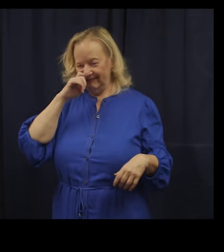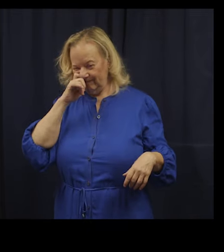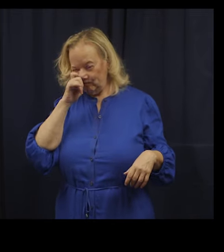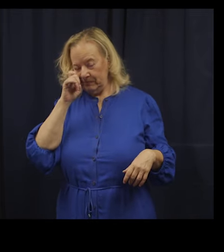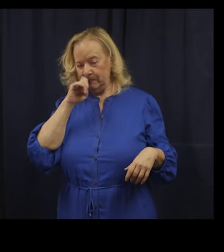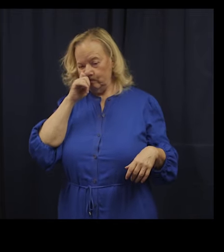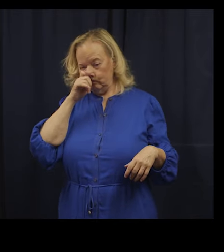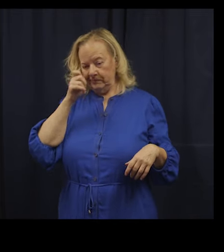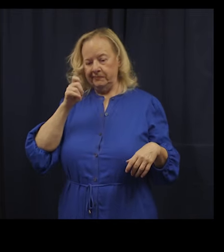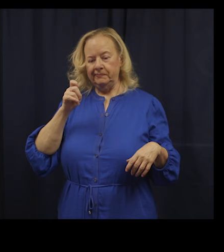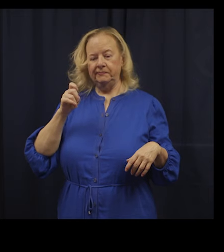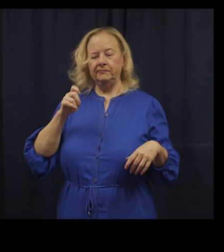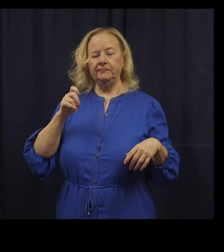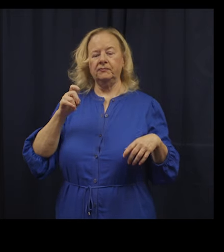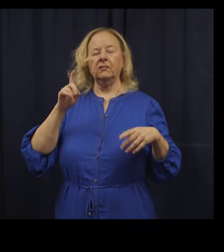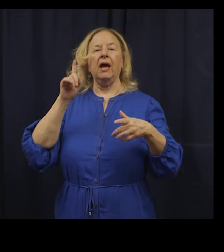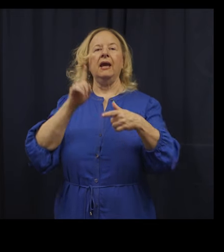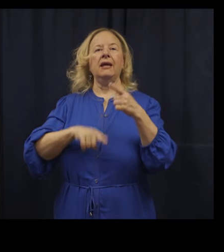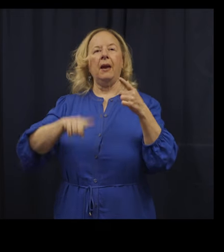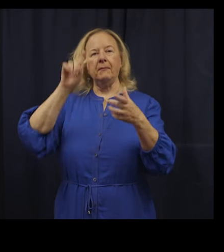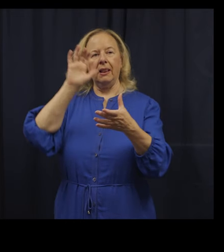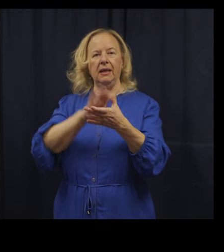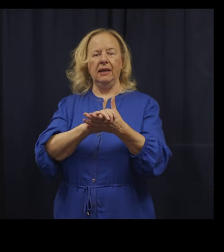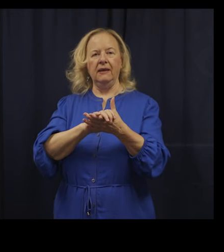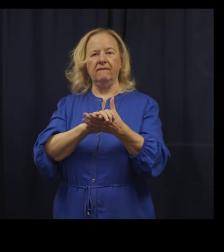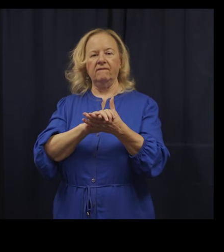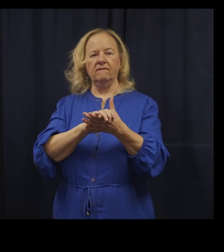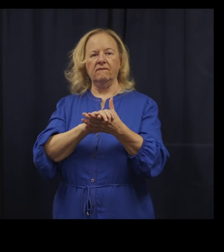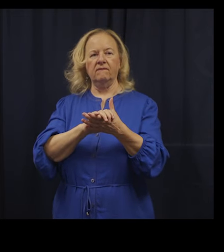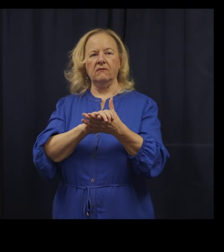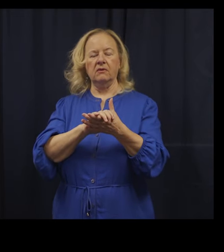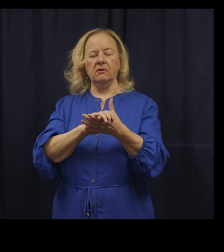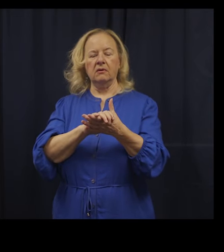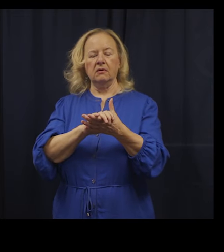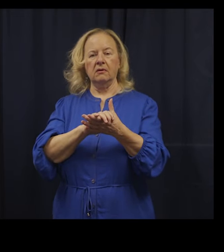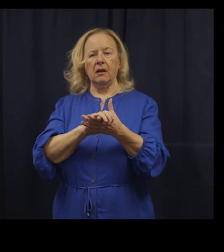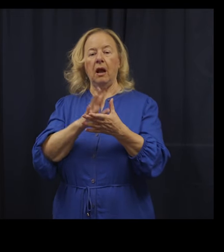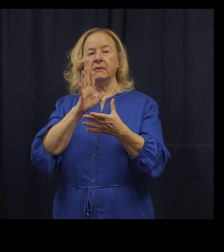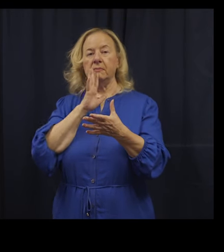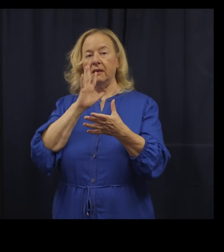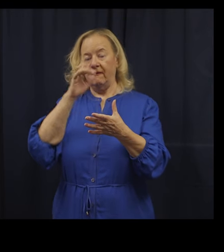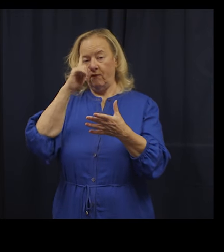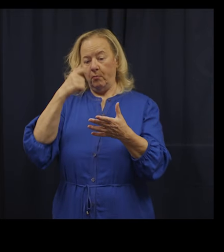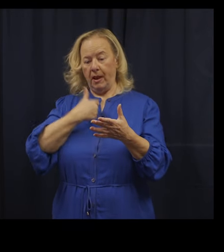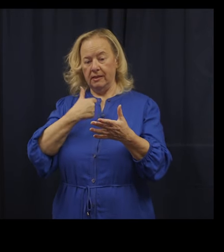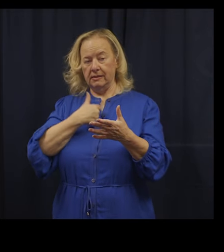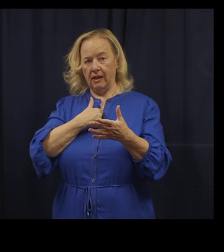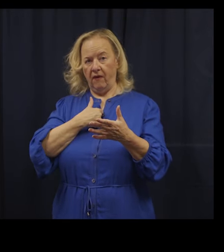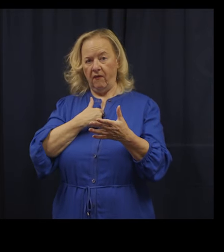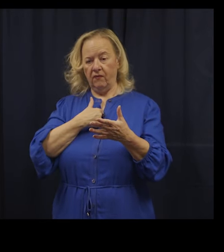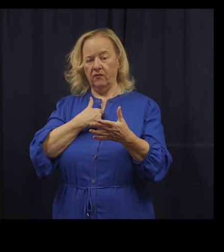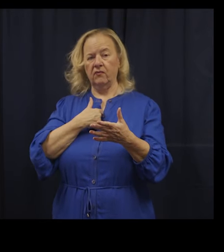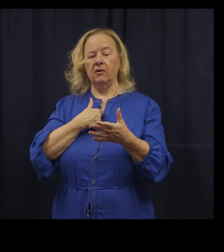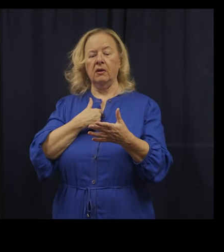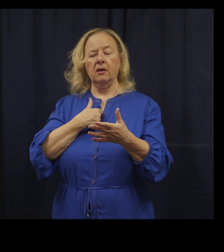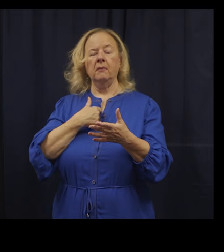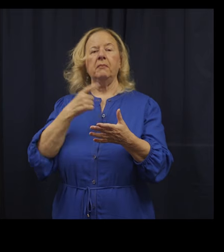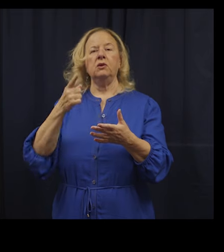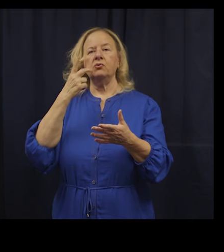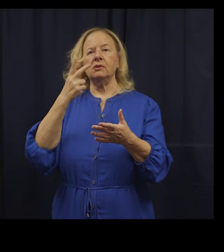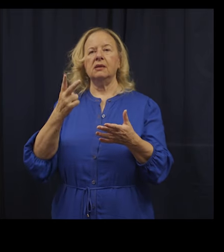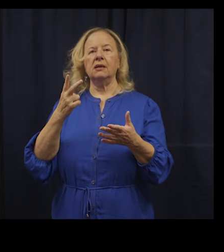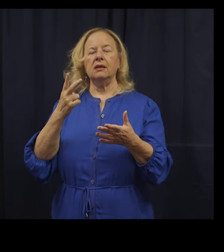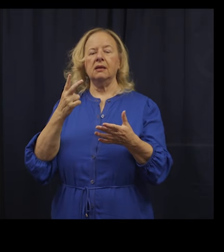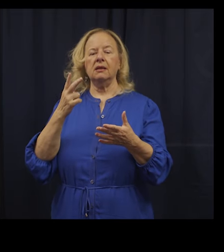You know, one thing that I can't believe, and this, I'm speaking for myself as well as all of us, but you see some